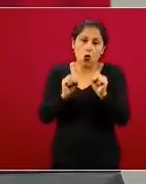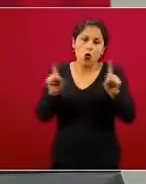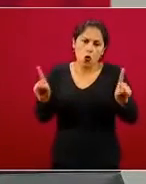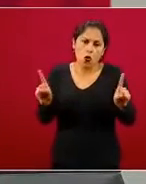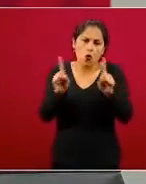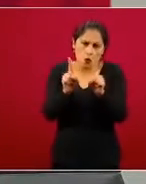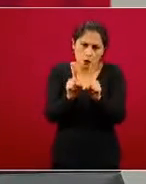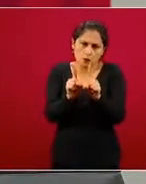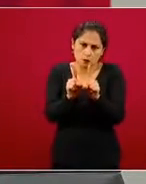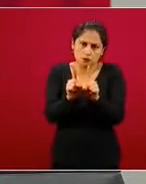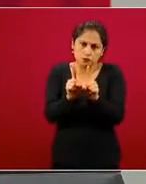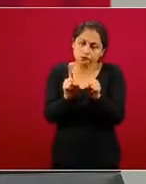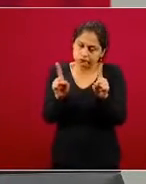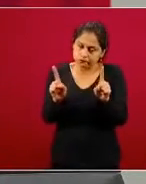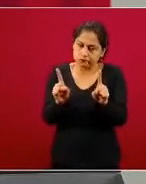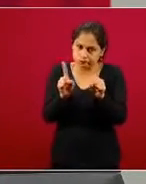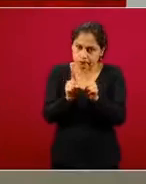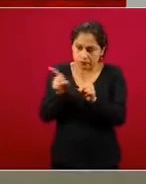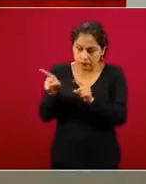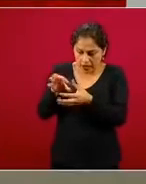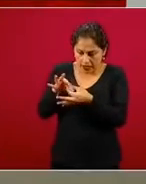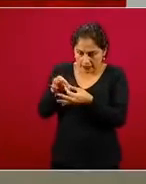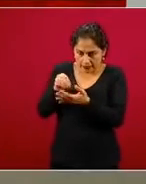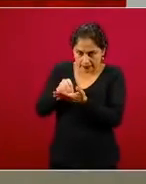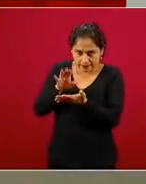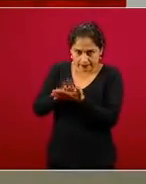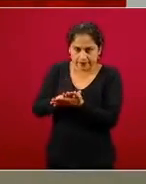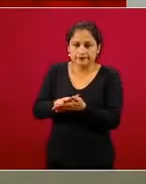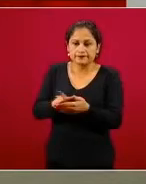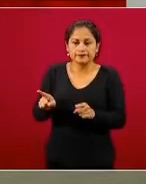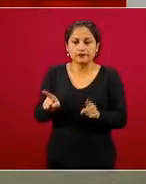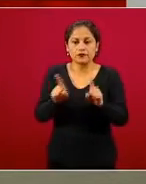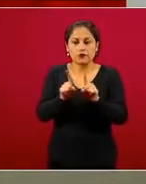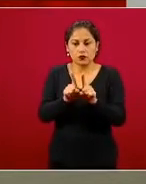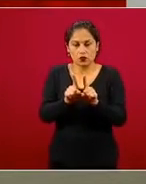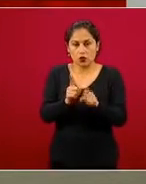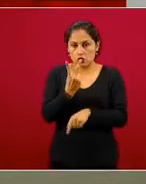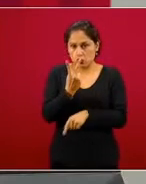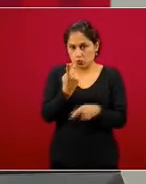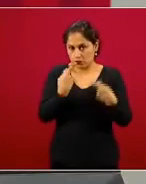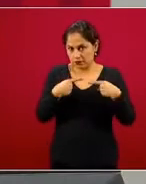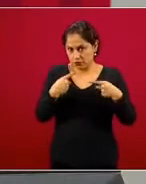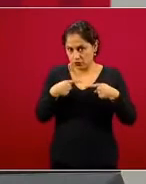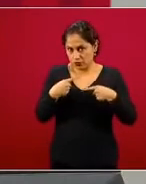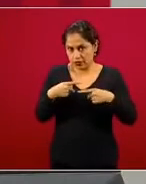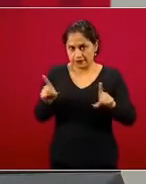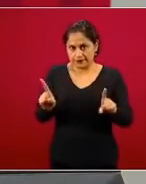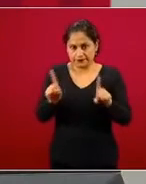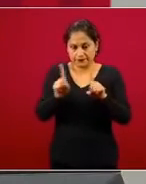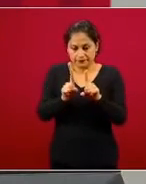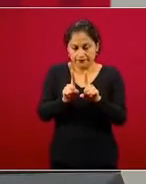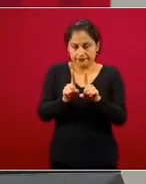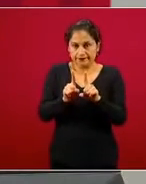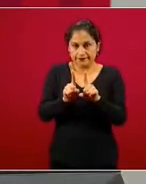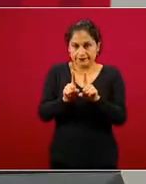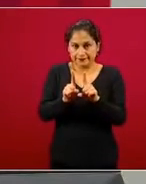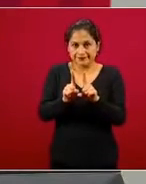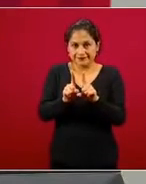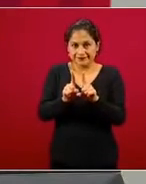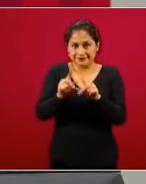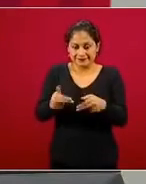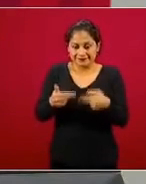geometric projection, which basically means that, let's say we have a couple here. It's 2 of them, and then